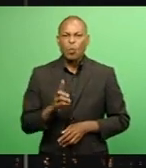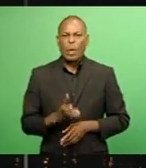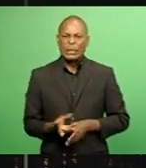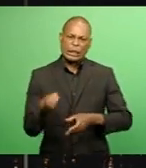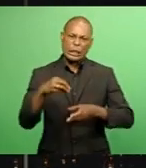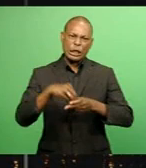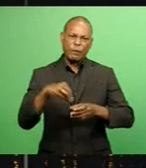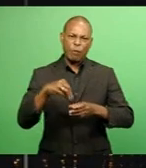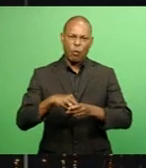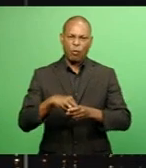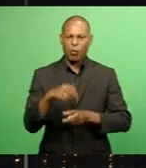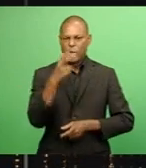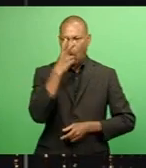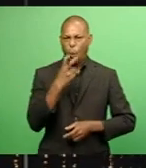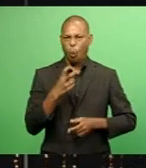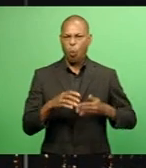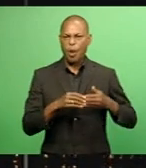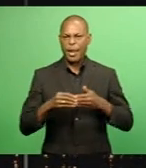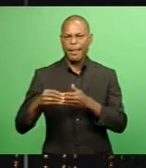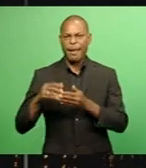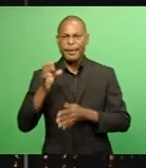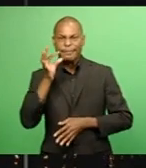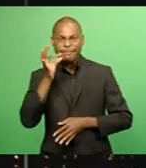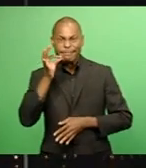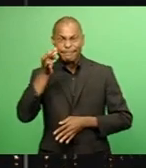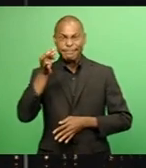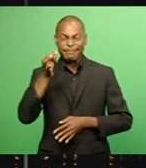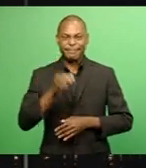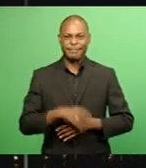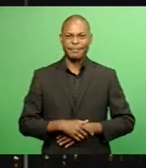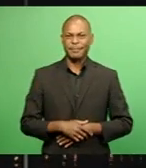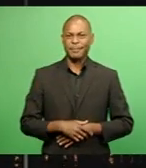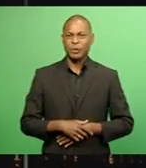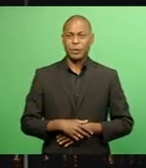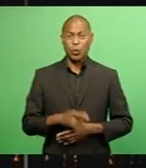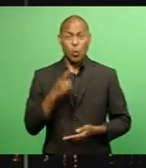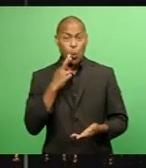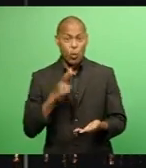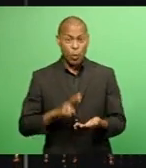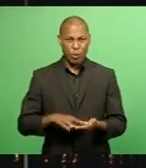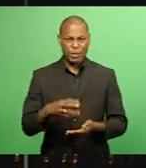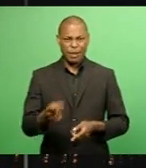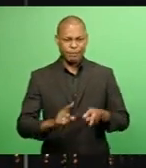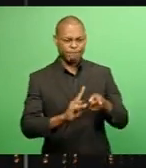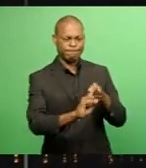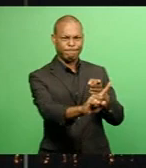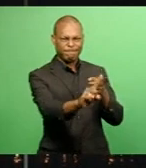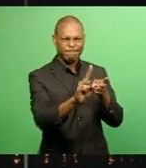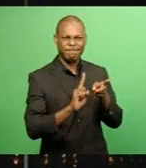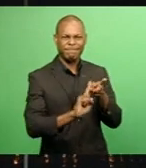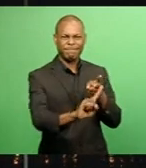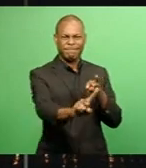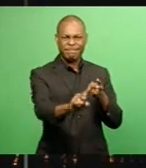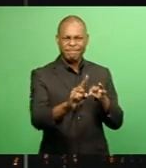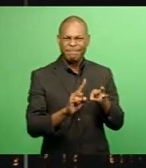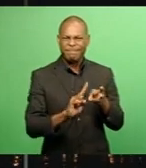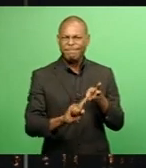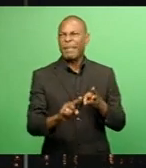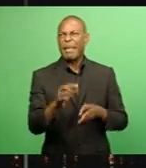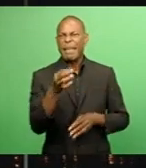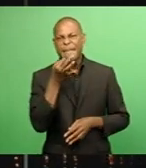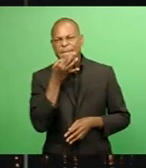with his predecessor, Sitibeni Rambuka. Sanyani Mboila reports Salote Randrondro, Andiliti Ngyoni and a few